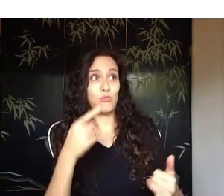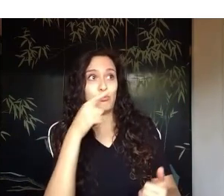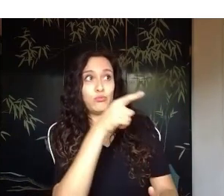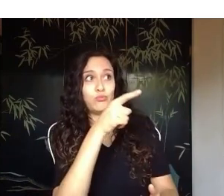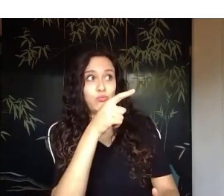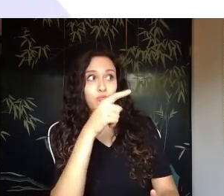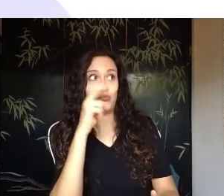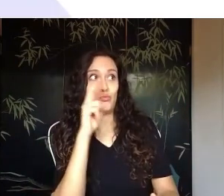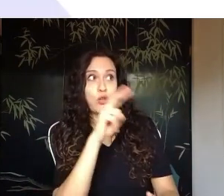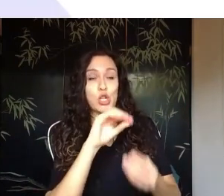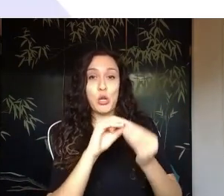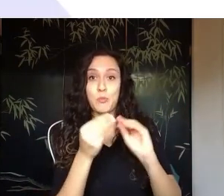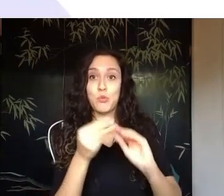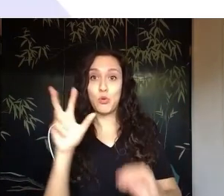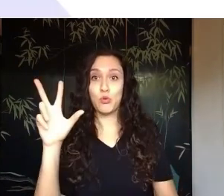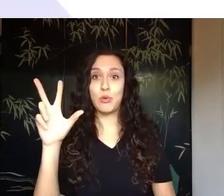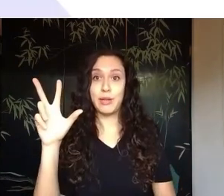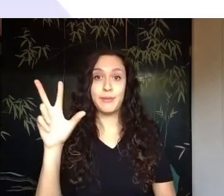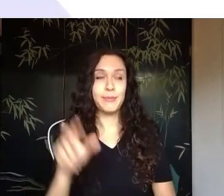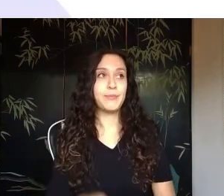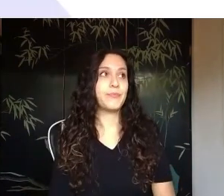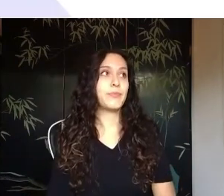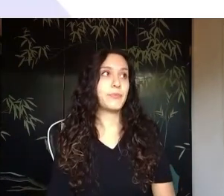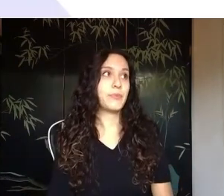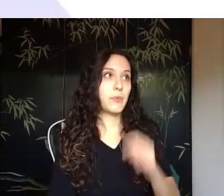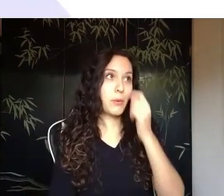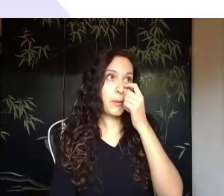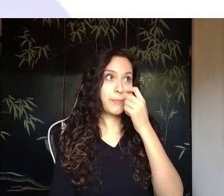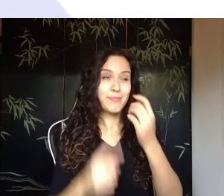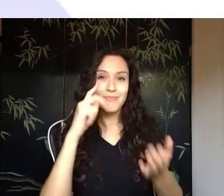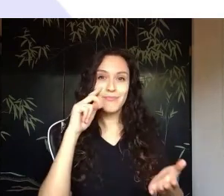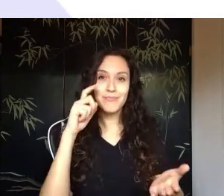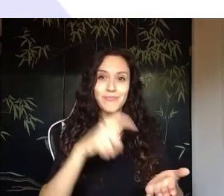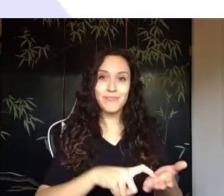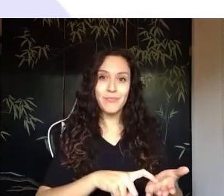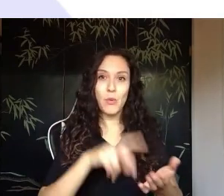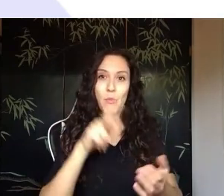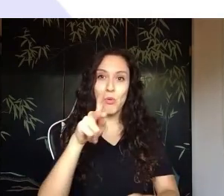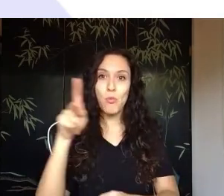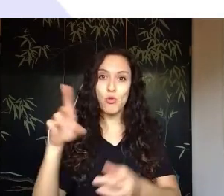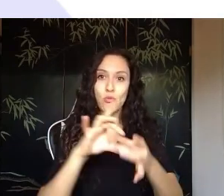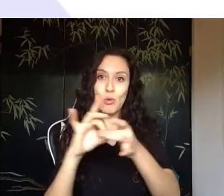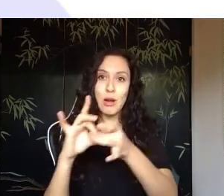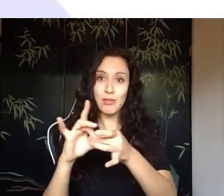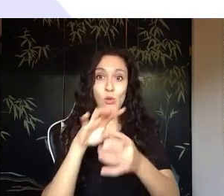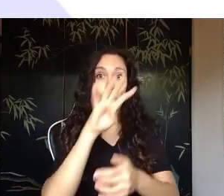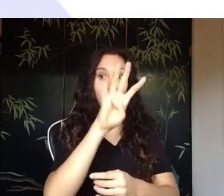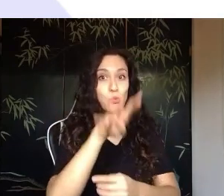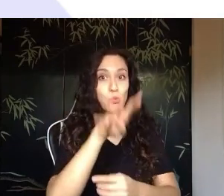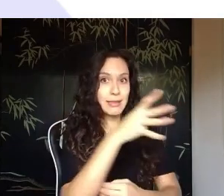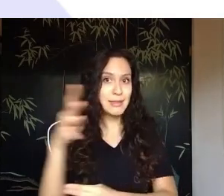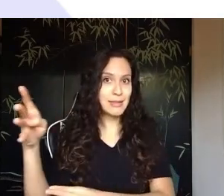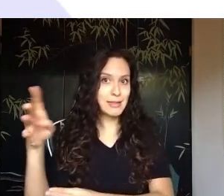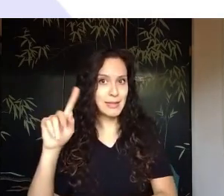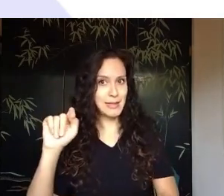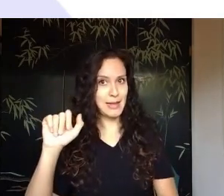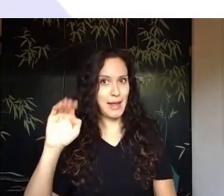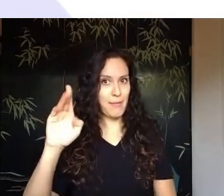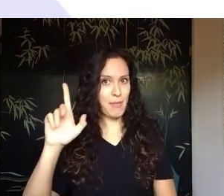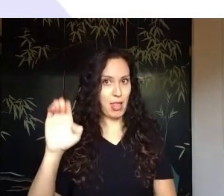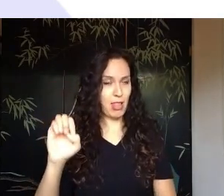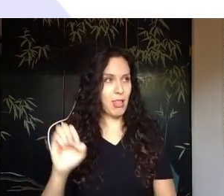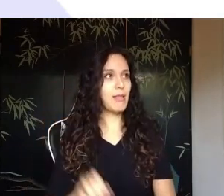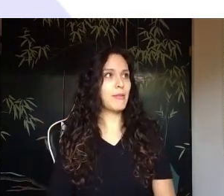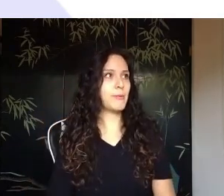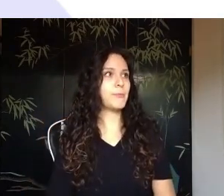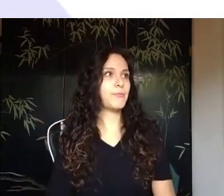All right, let's look at this one. Identifying proportional relationships in tables. So which of the following